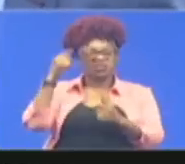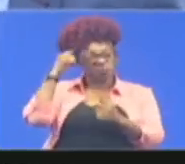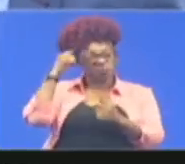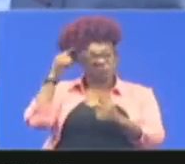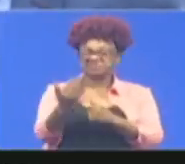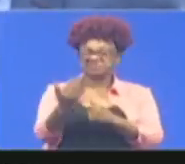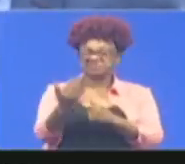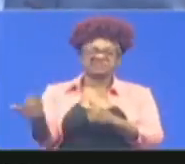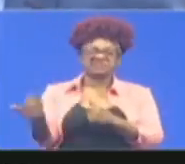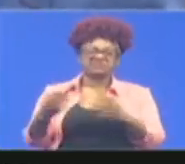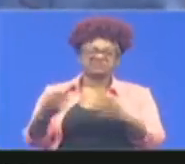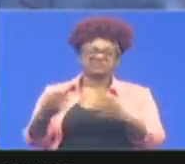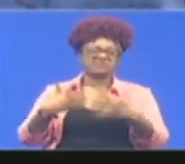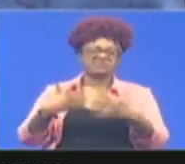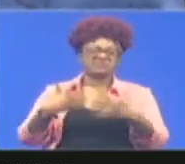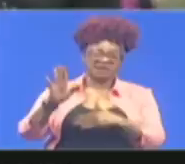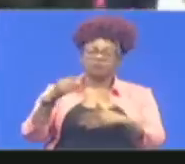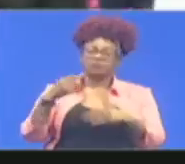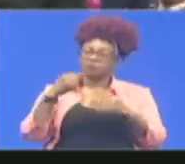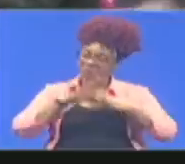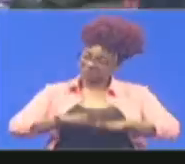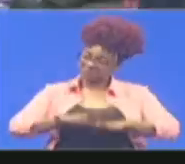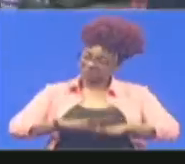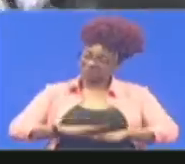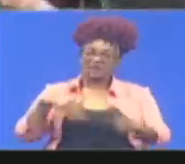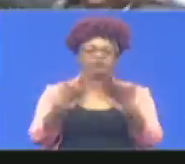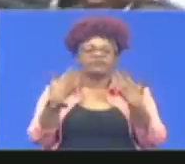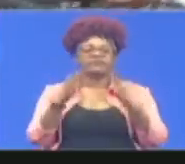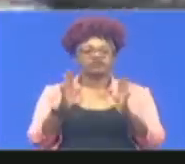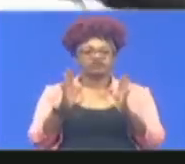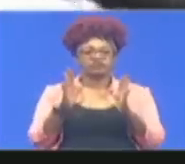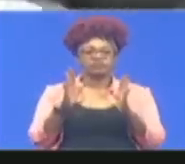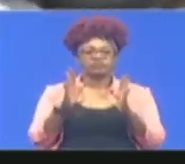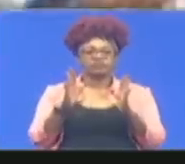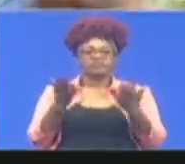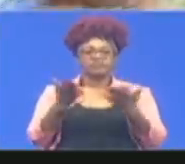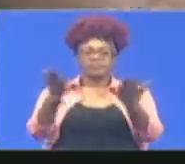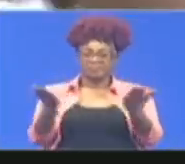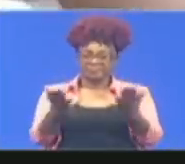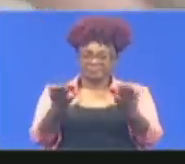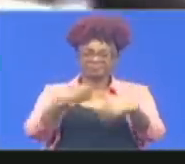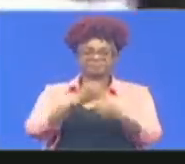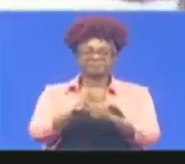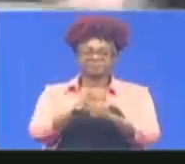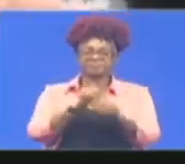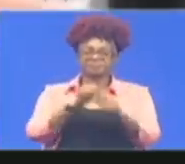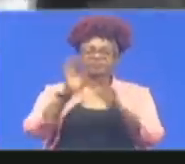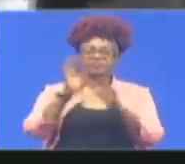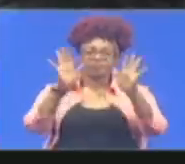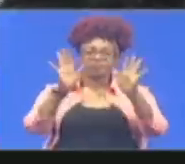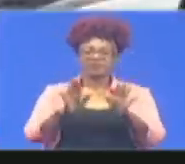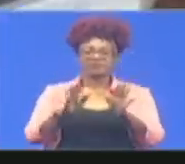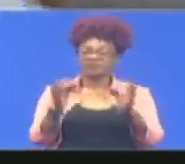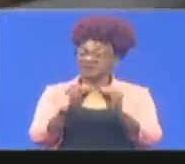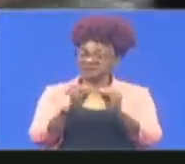Sisi, wacha tutulize, baka tumalize. The political class turning houses of worship into campaign rallies as the church leadership's silence